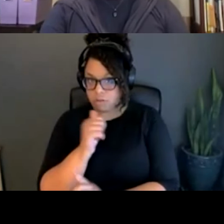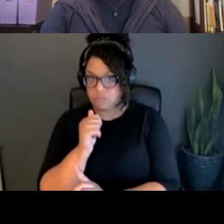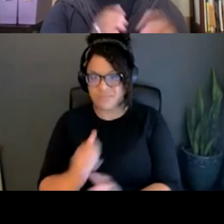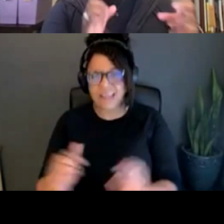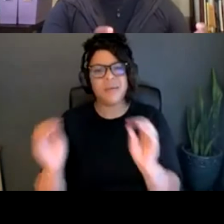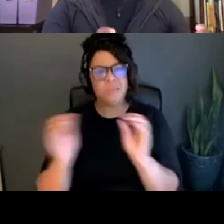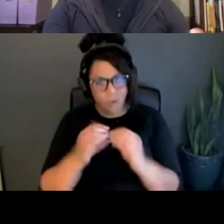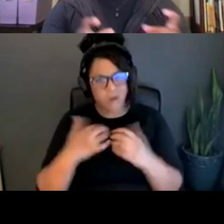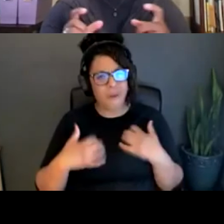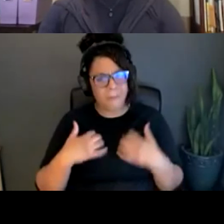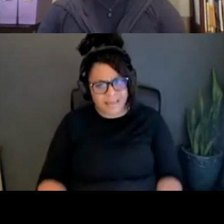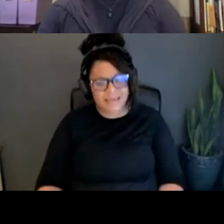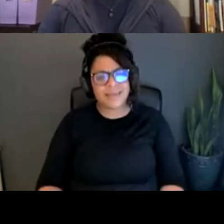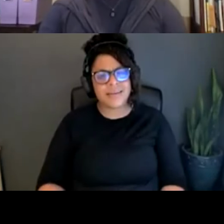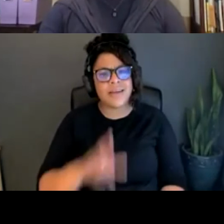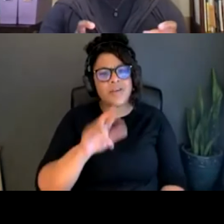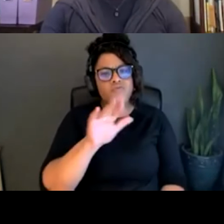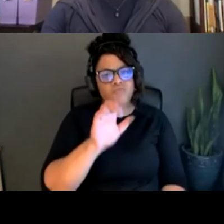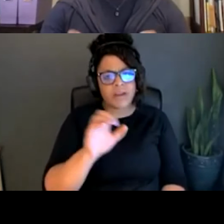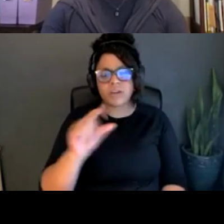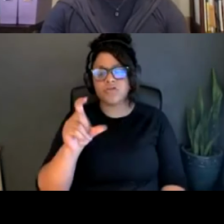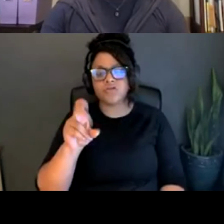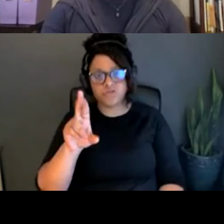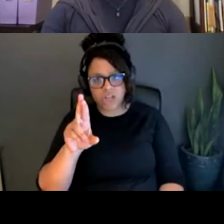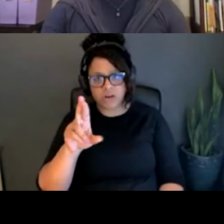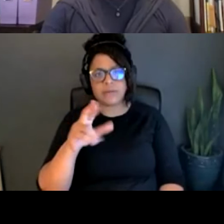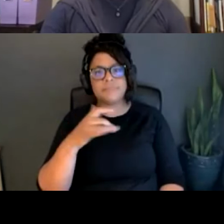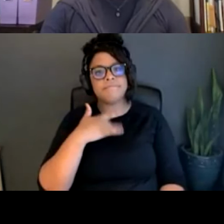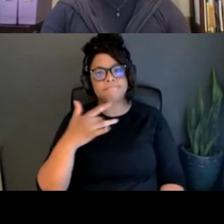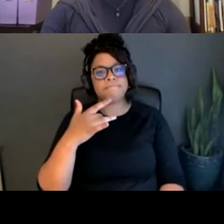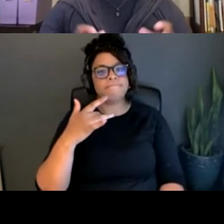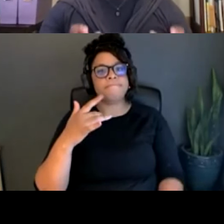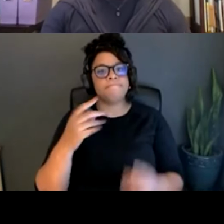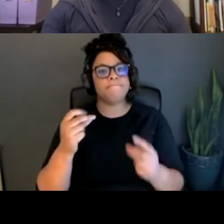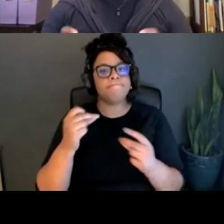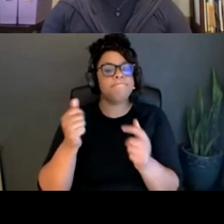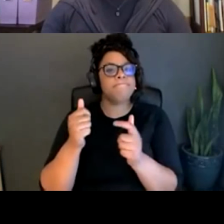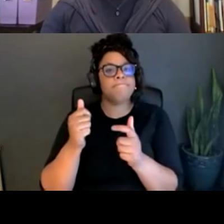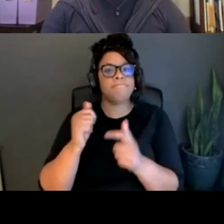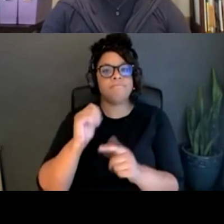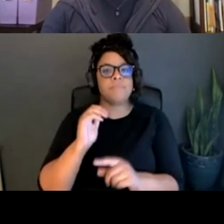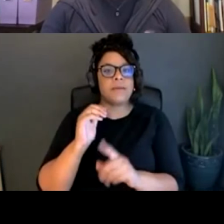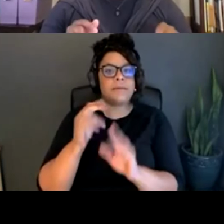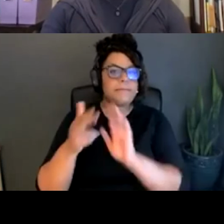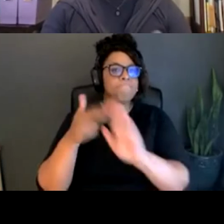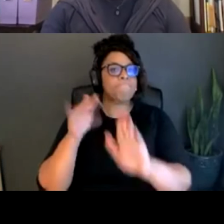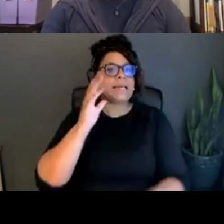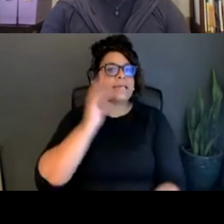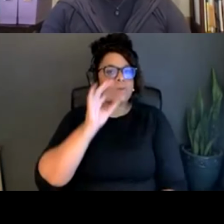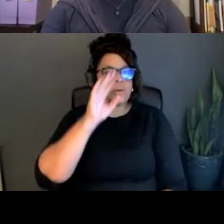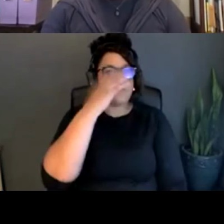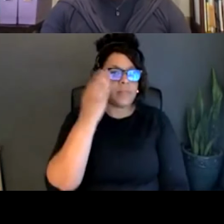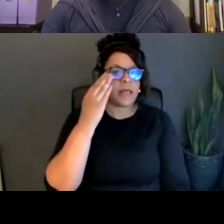troubling. And so race and gender tend to circumscribe the experiences of Black and brown children, both in and